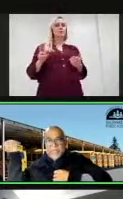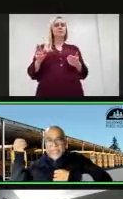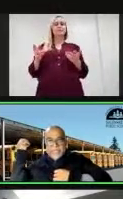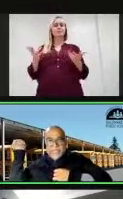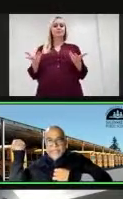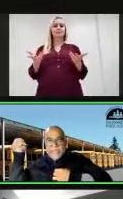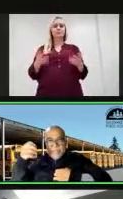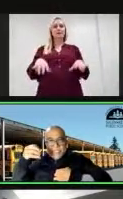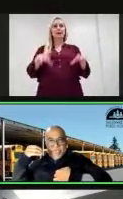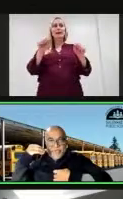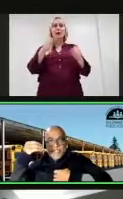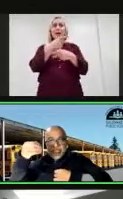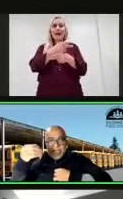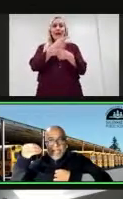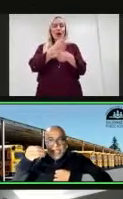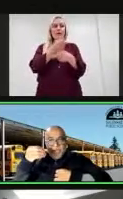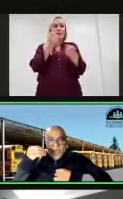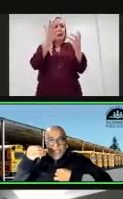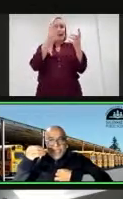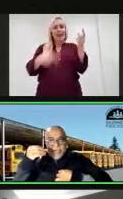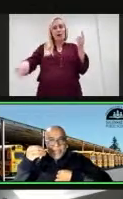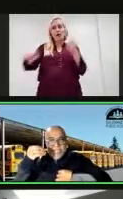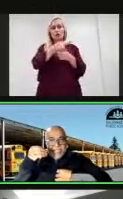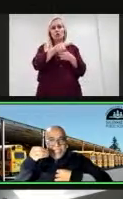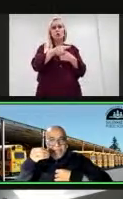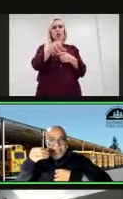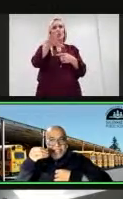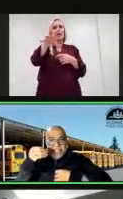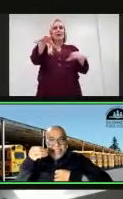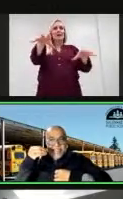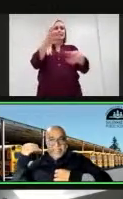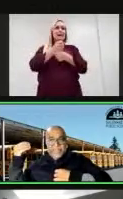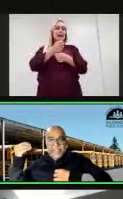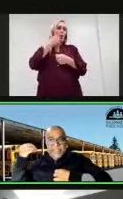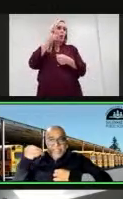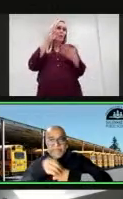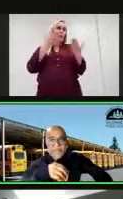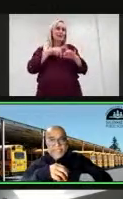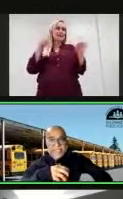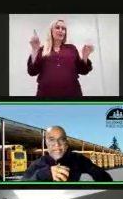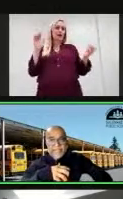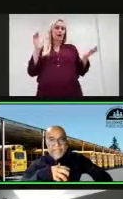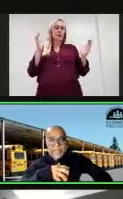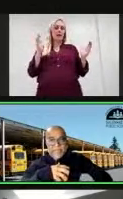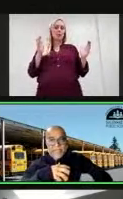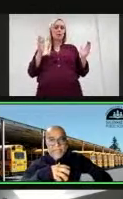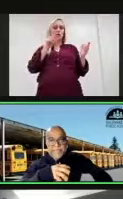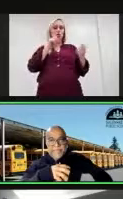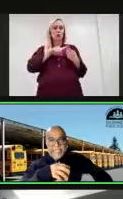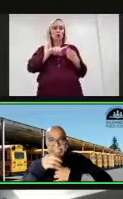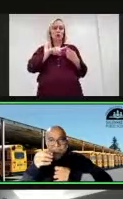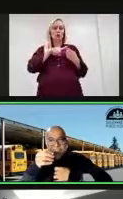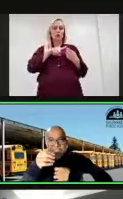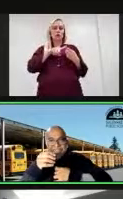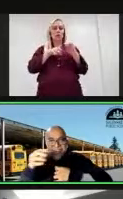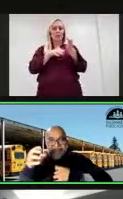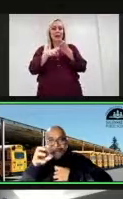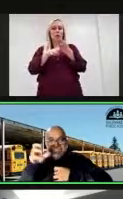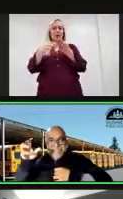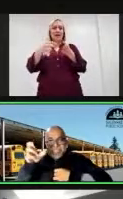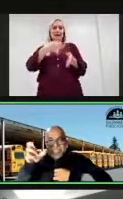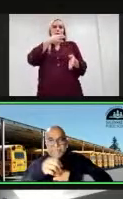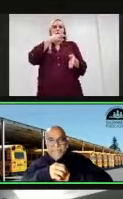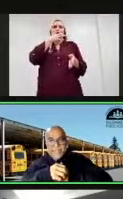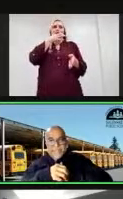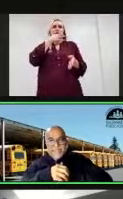so many others in the family. So really the carry home may not be the same as somebody else who doesn't have that minority tax burden.